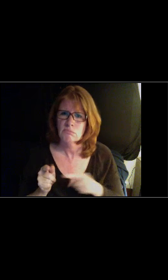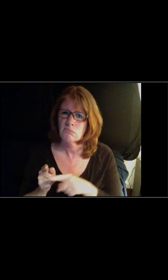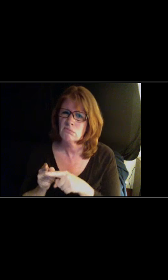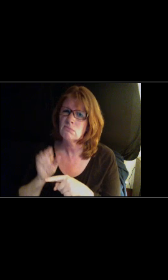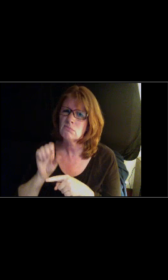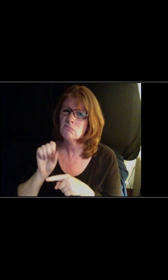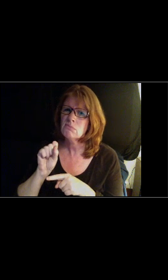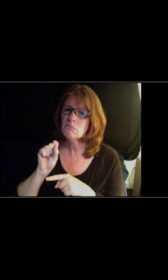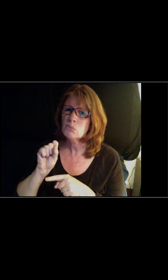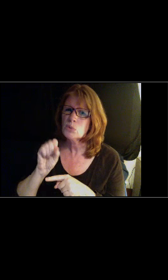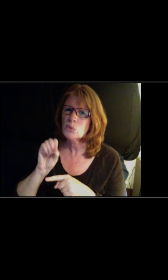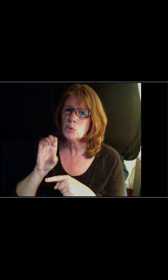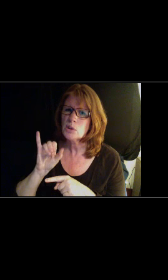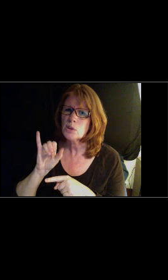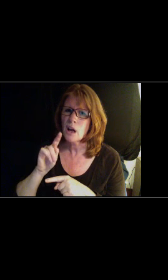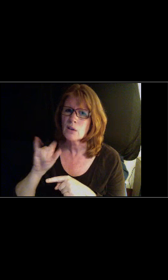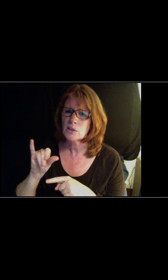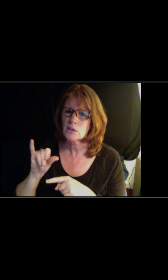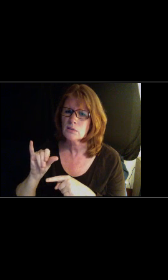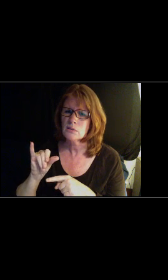sociological construct?